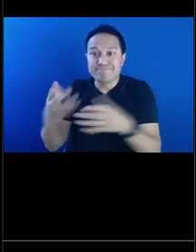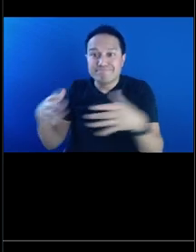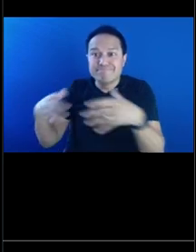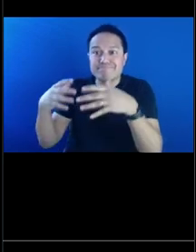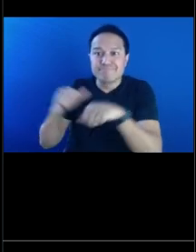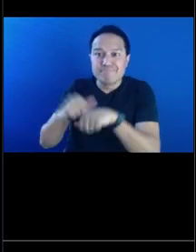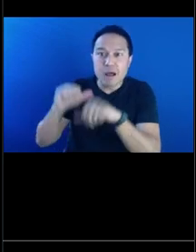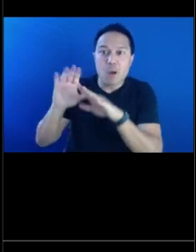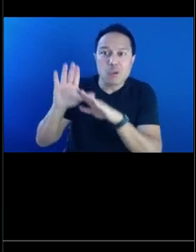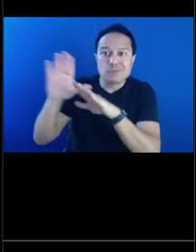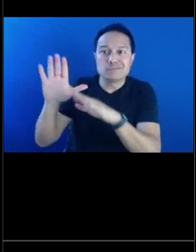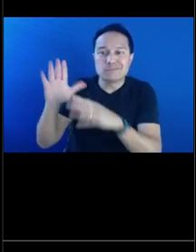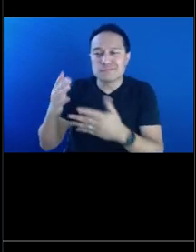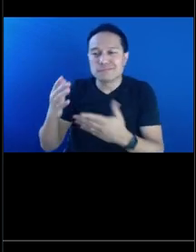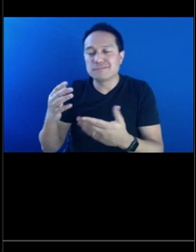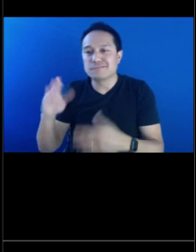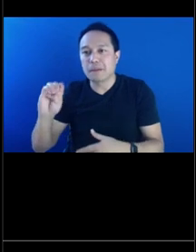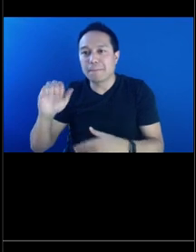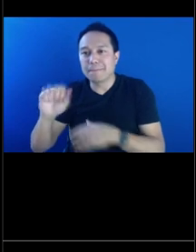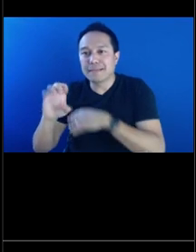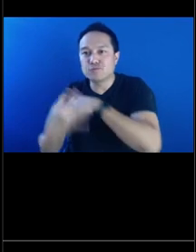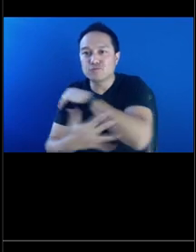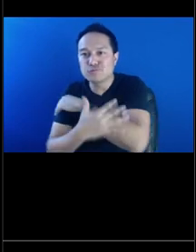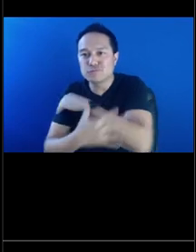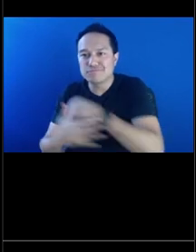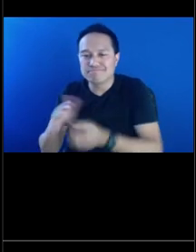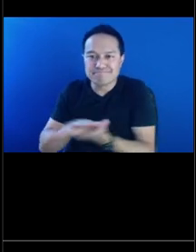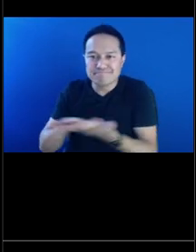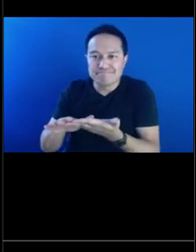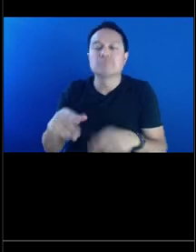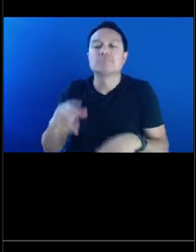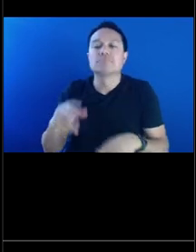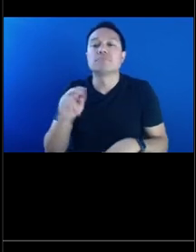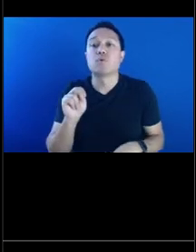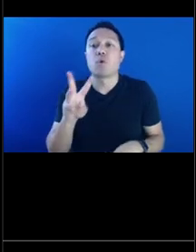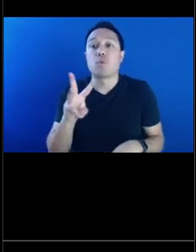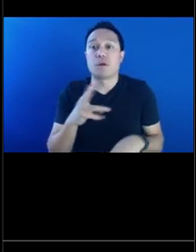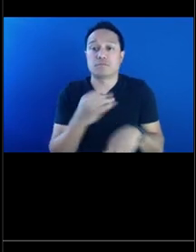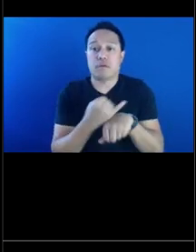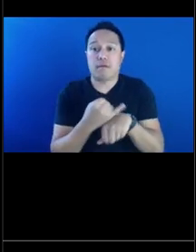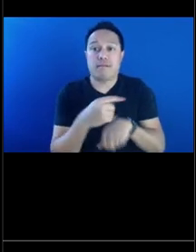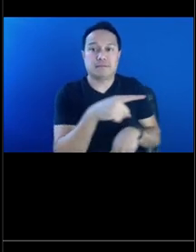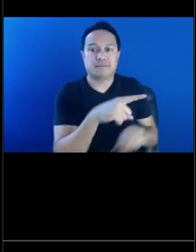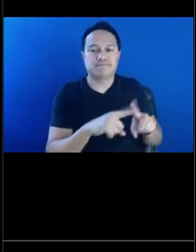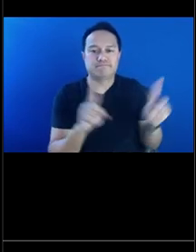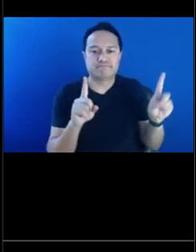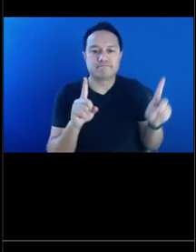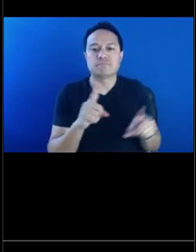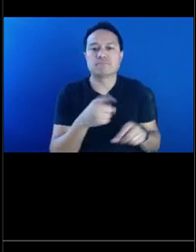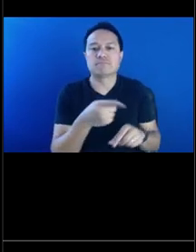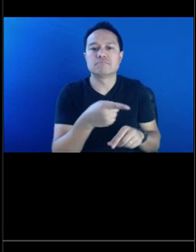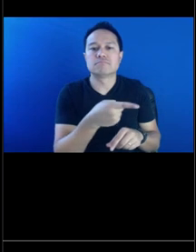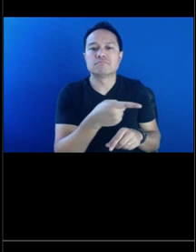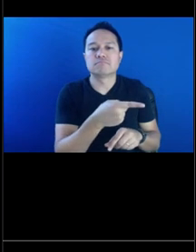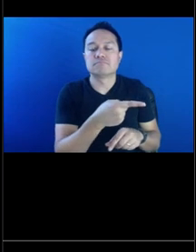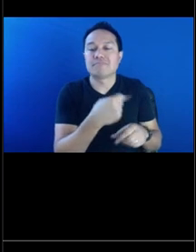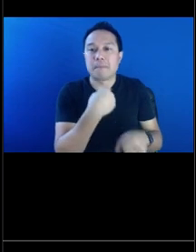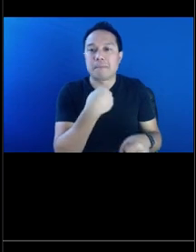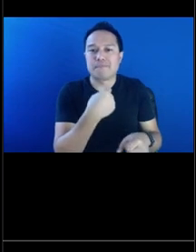big sandy beaches. And then the islands in the northwesterns were formed much earlier in geologic time. And so they've